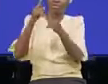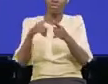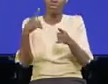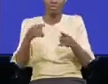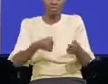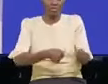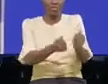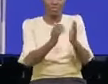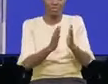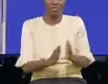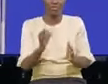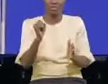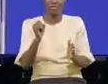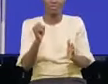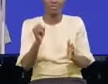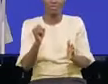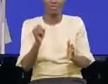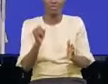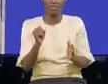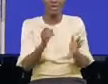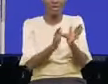Eɖe eɖokui fia nusrɔ̃lawo.